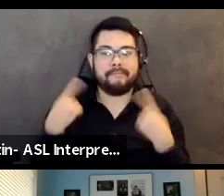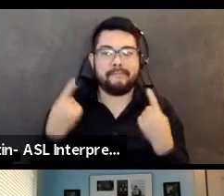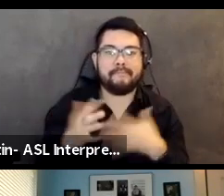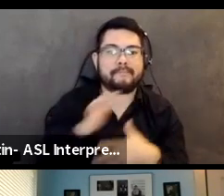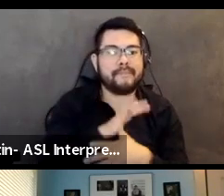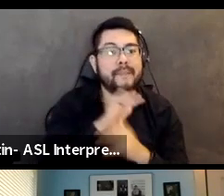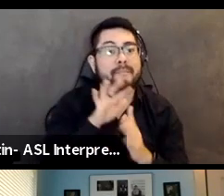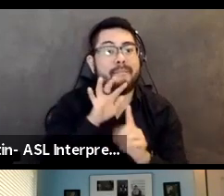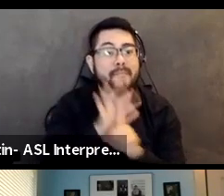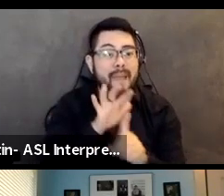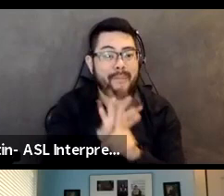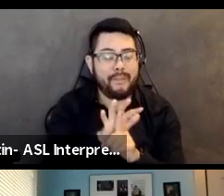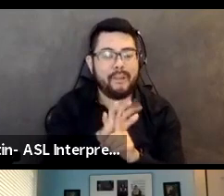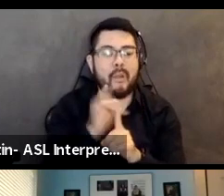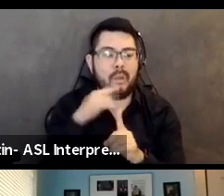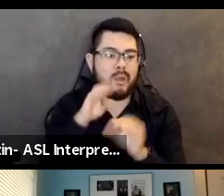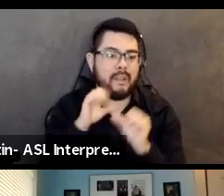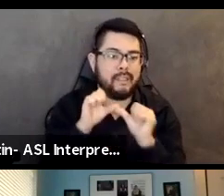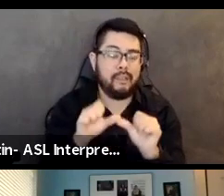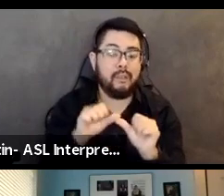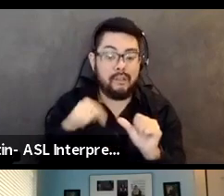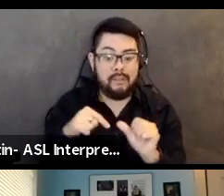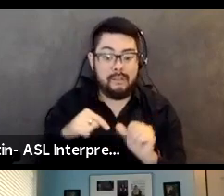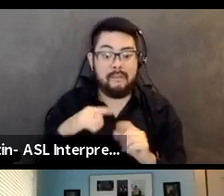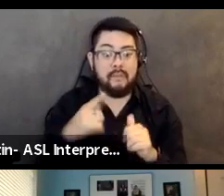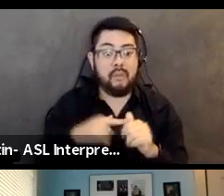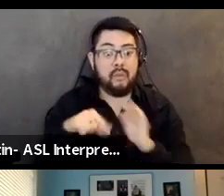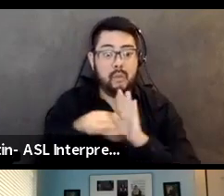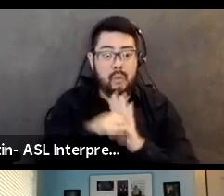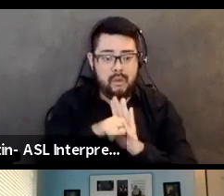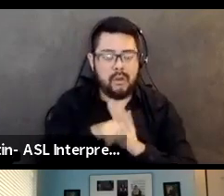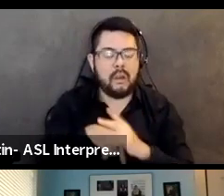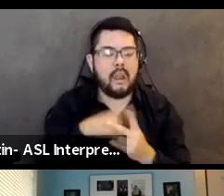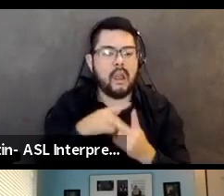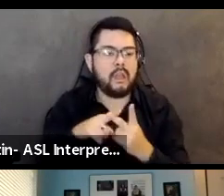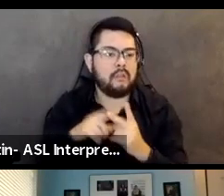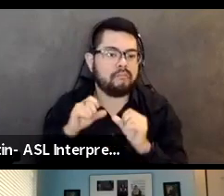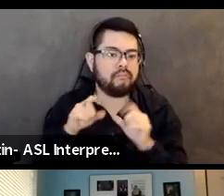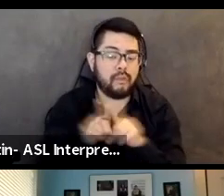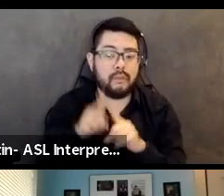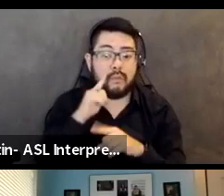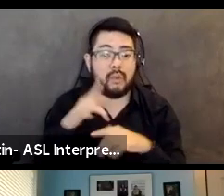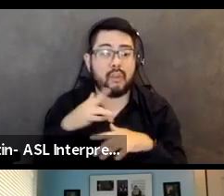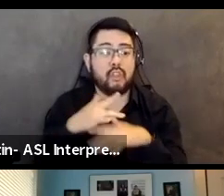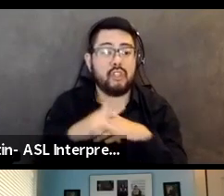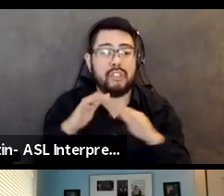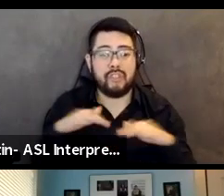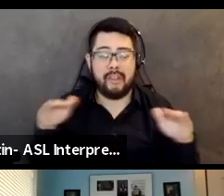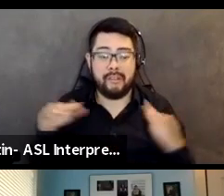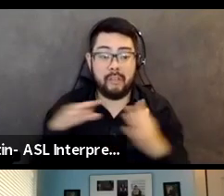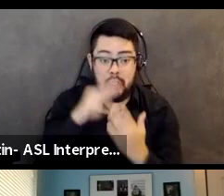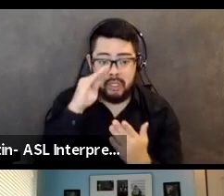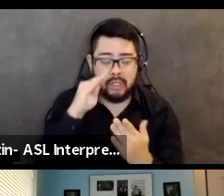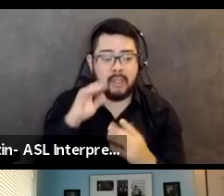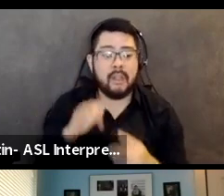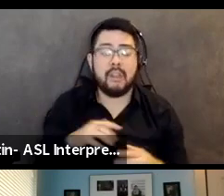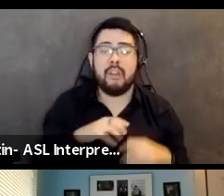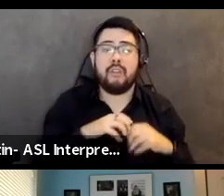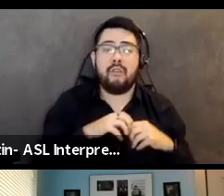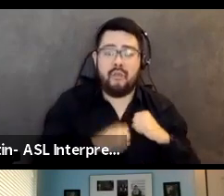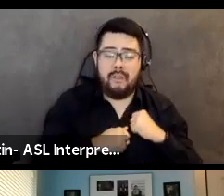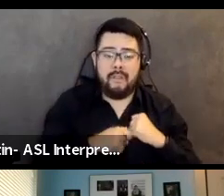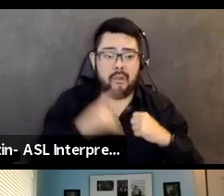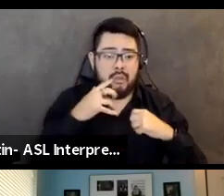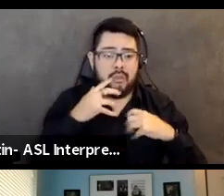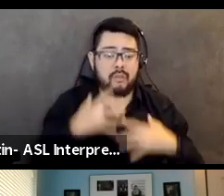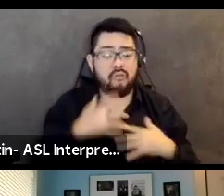it's something we'll continue to do throughout the first quarter into your point about our early childhood i also wanted to share the grief and trauma curriculum that we've